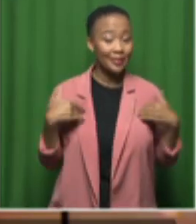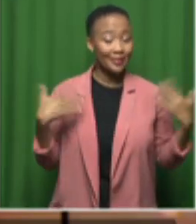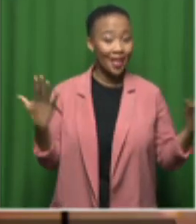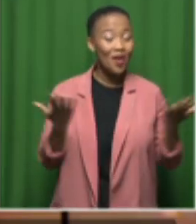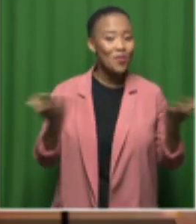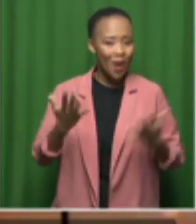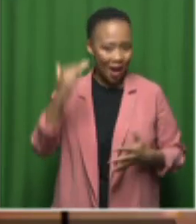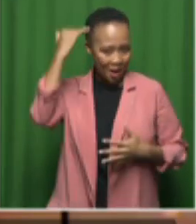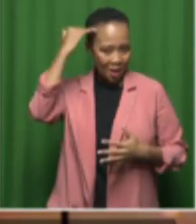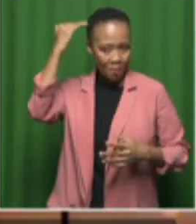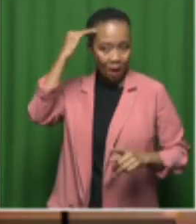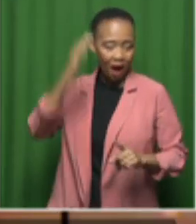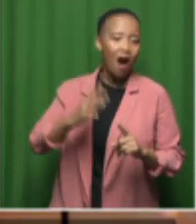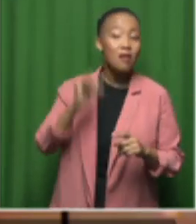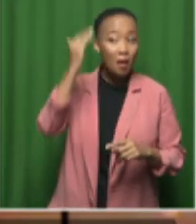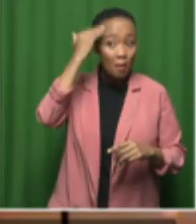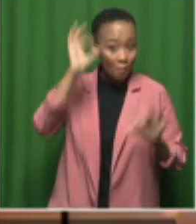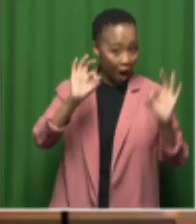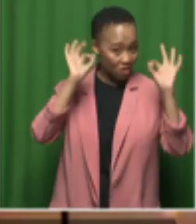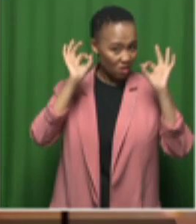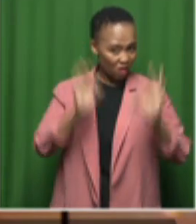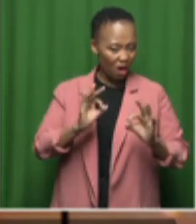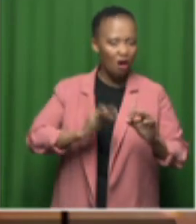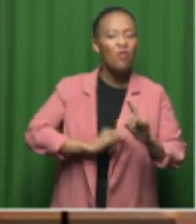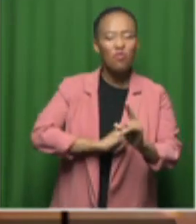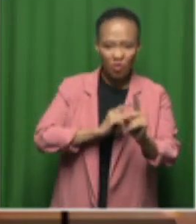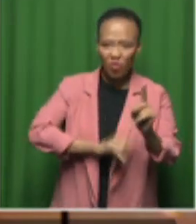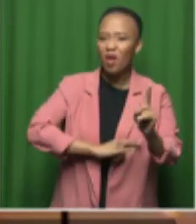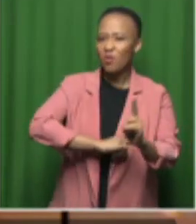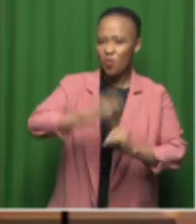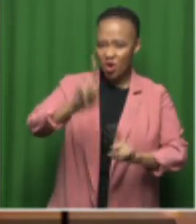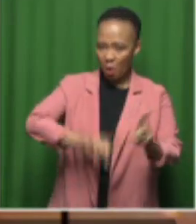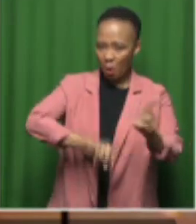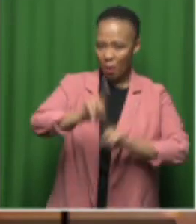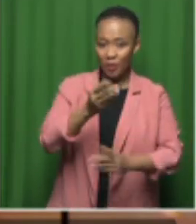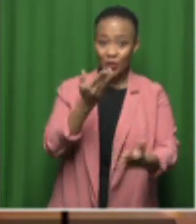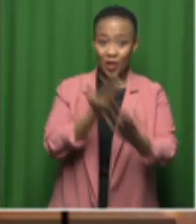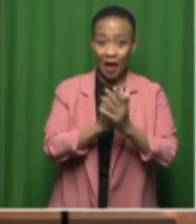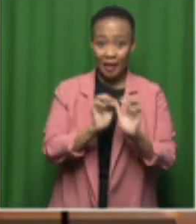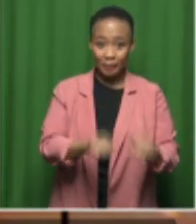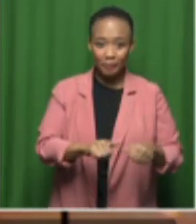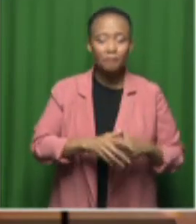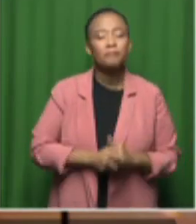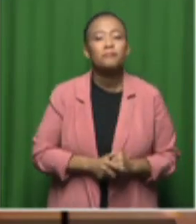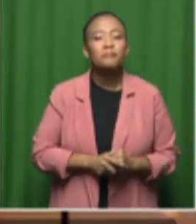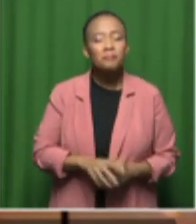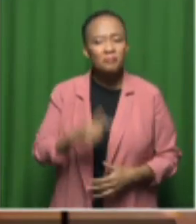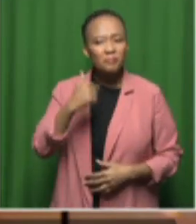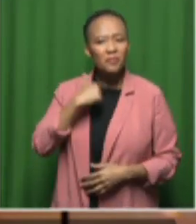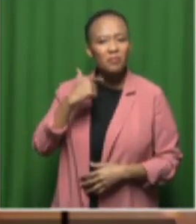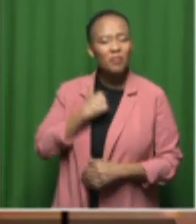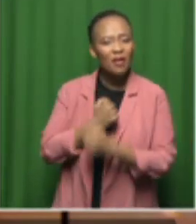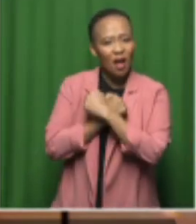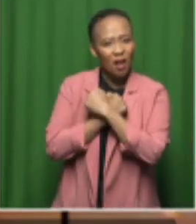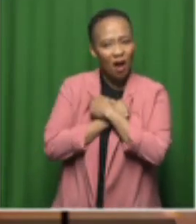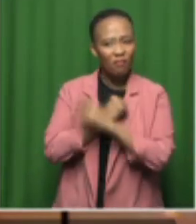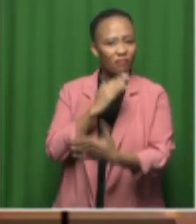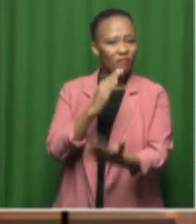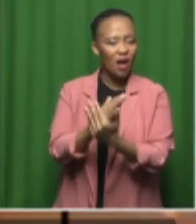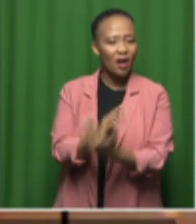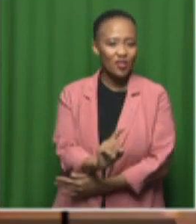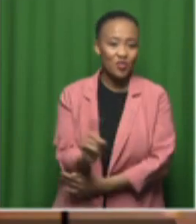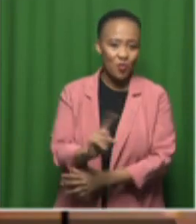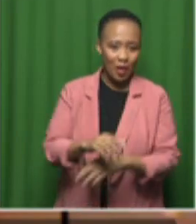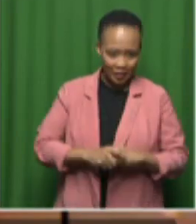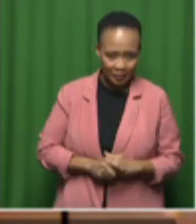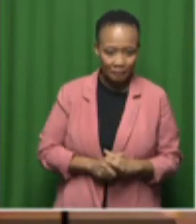we even go far. Exactly. And I also love the fact that nobody in